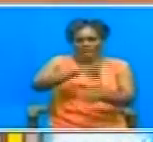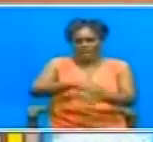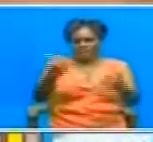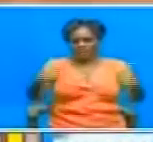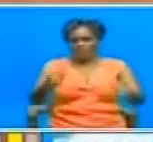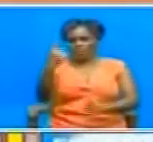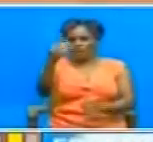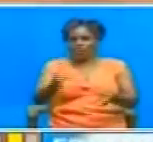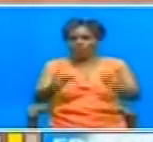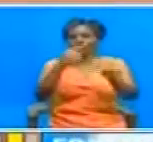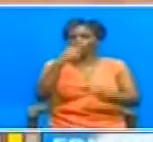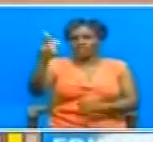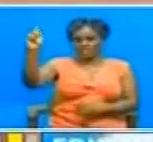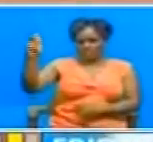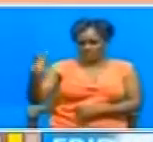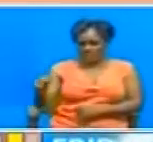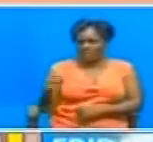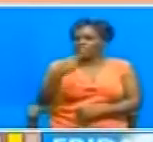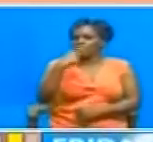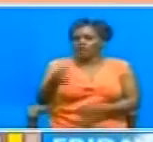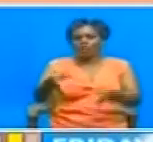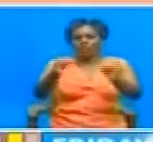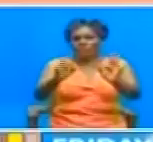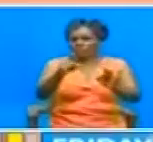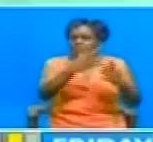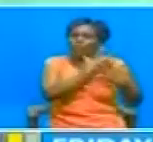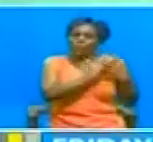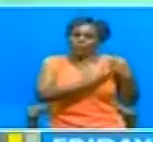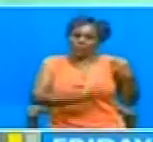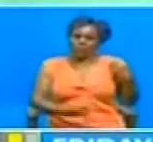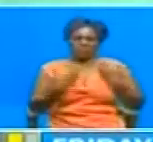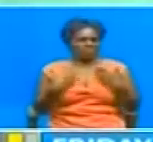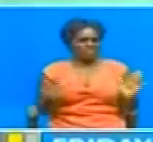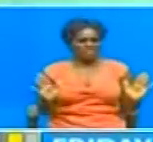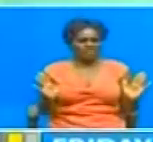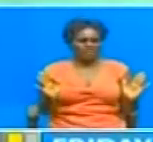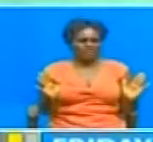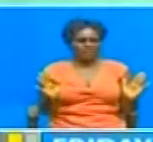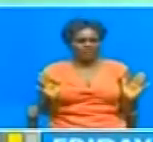who spoke to KTN on condition of anonymity said officers are demoralized.